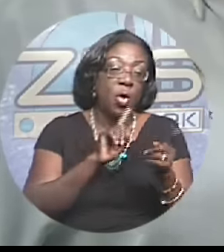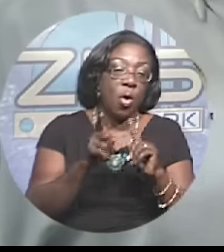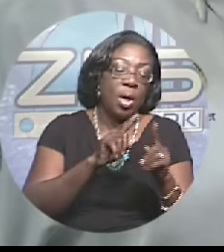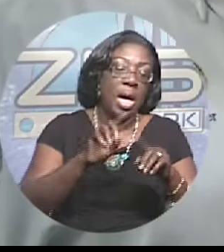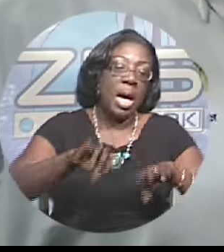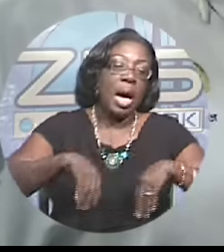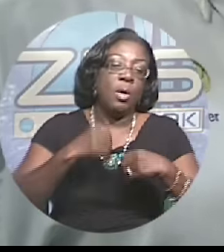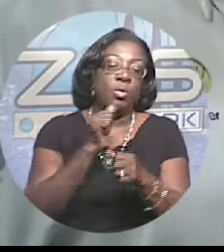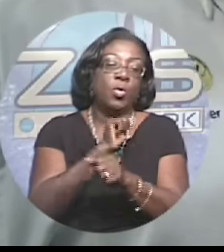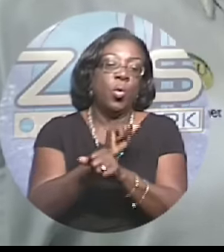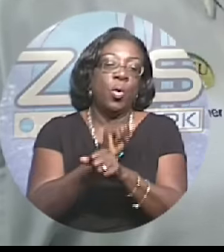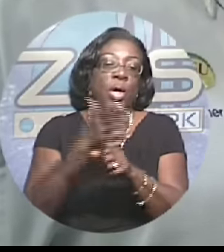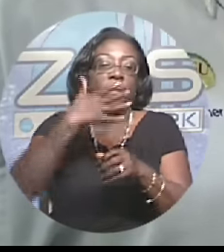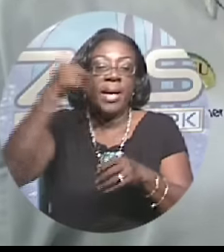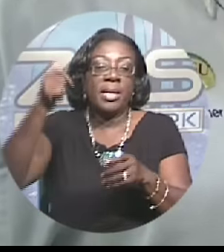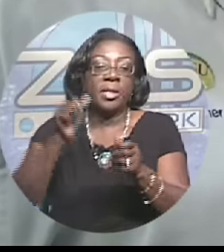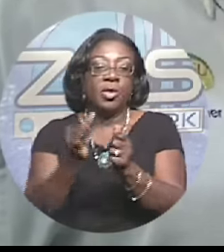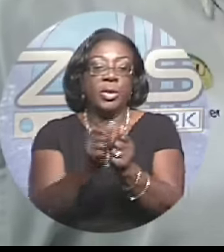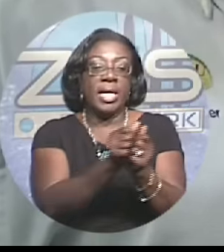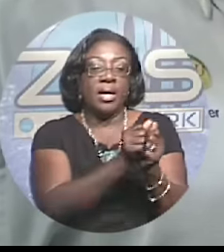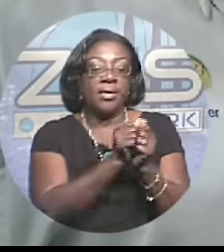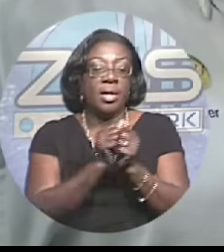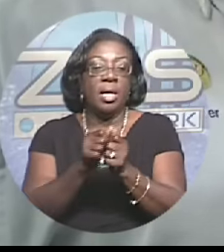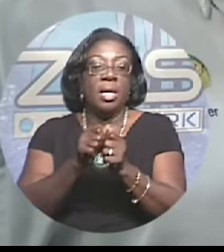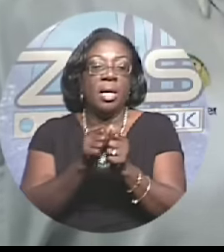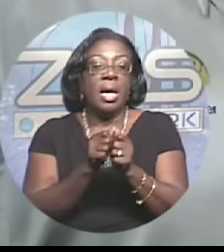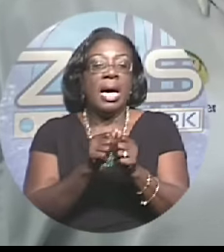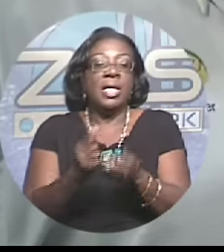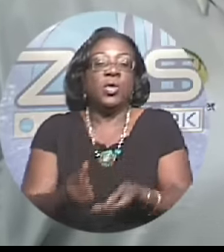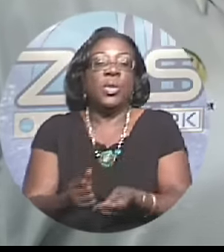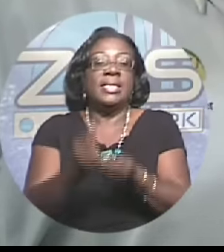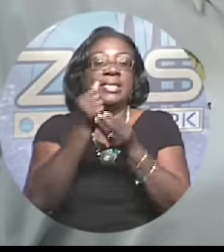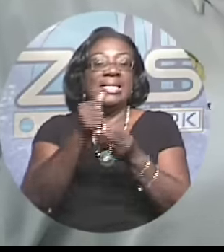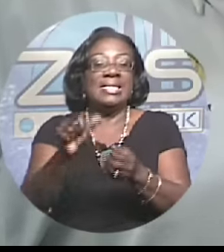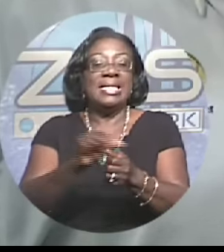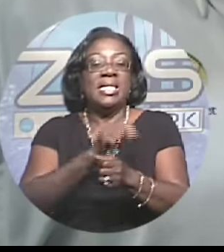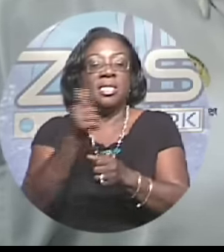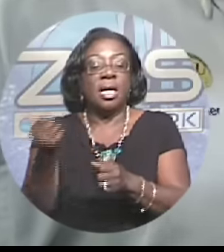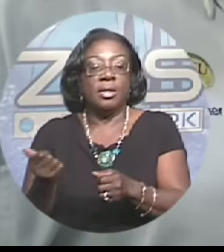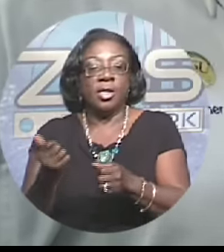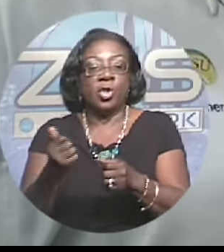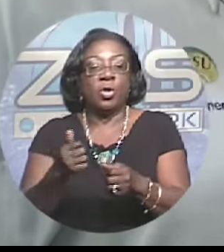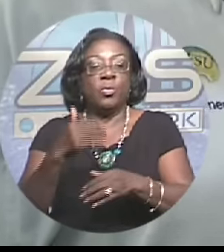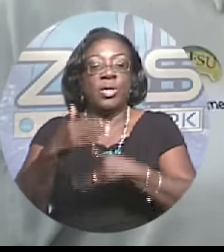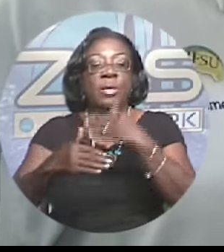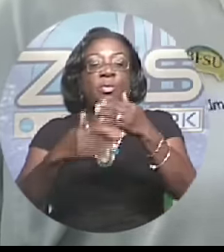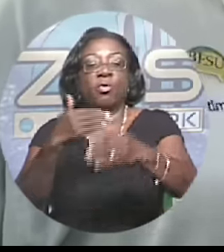work better together, and assist each other so that we can move this country forward.